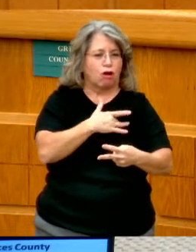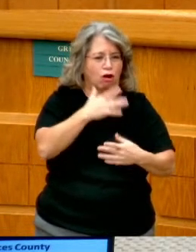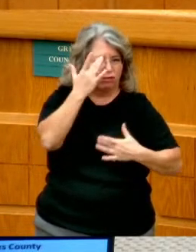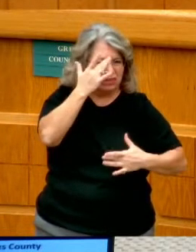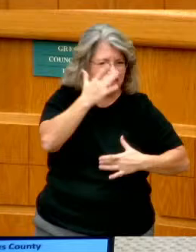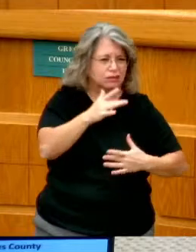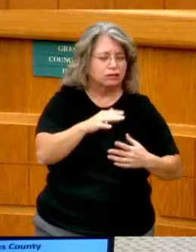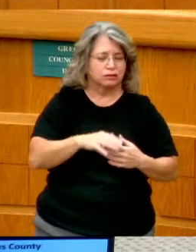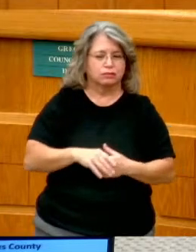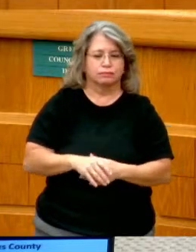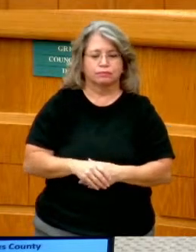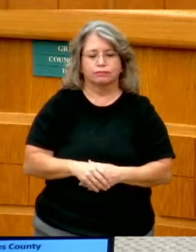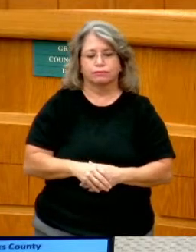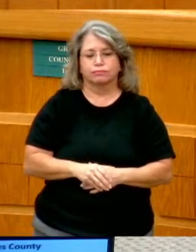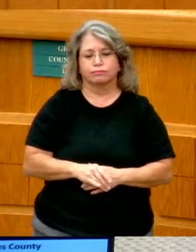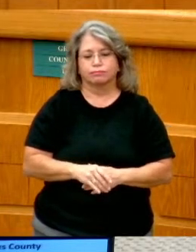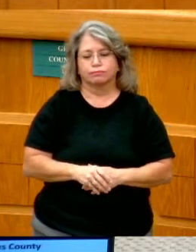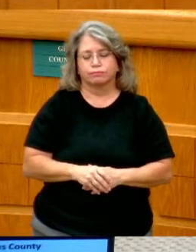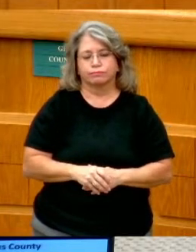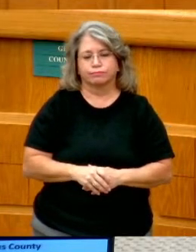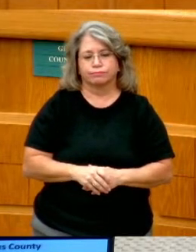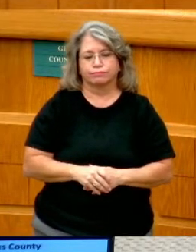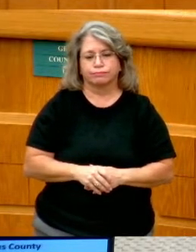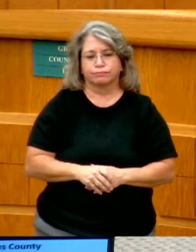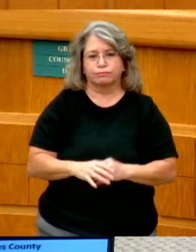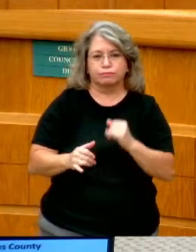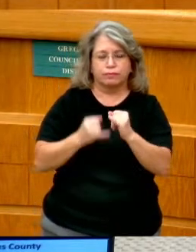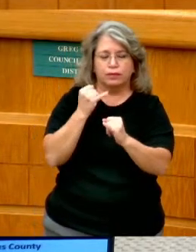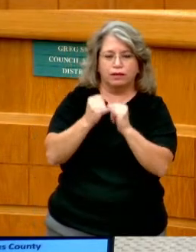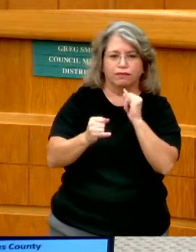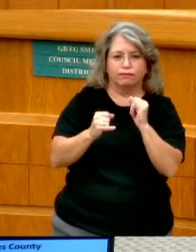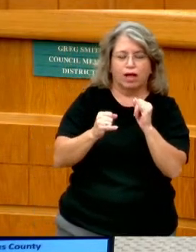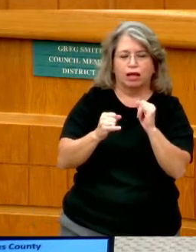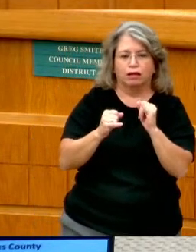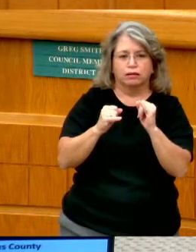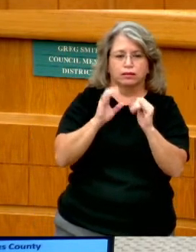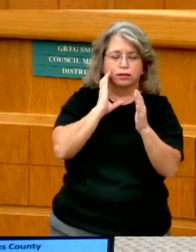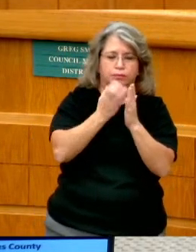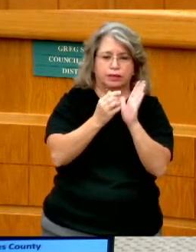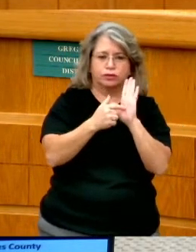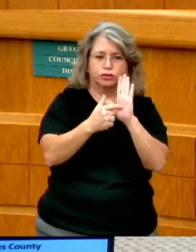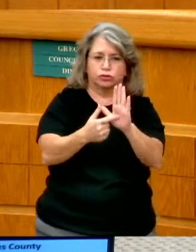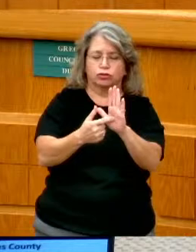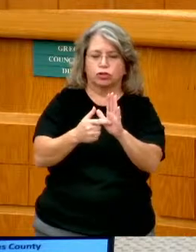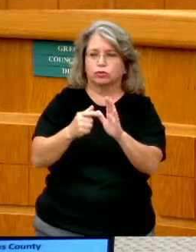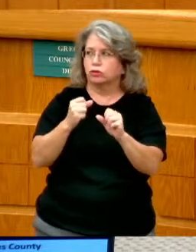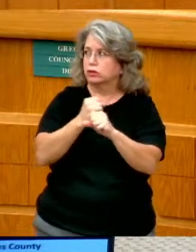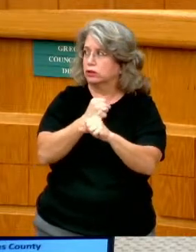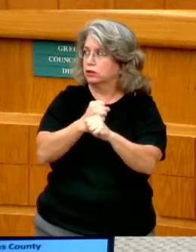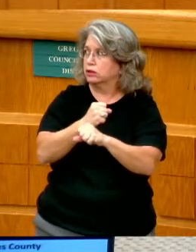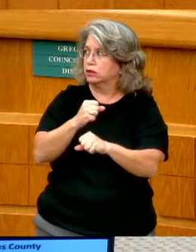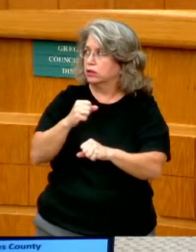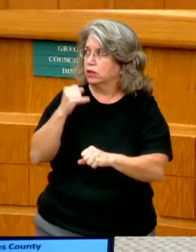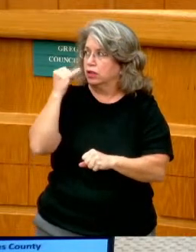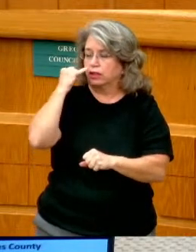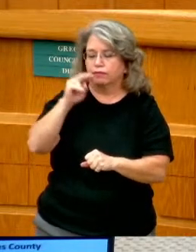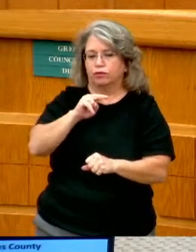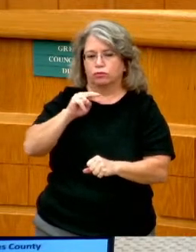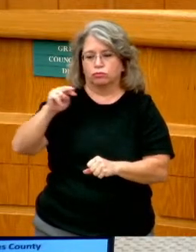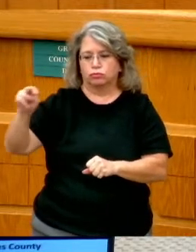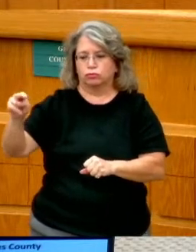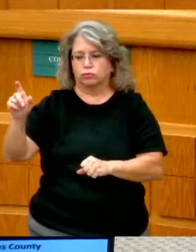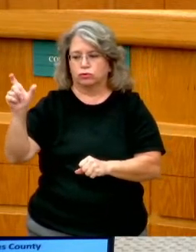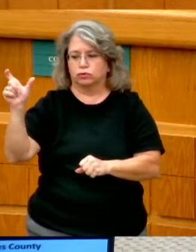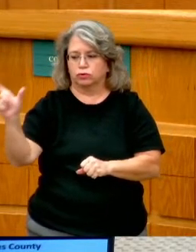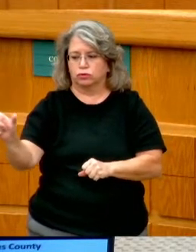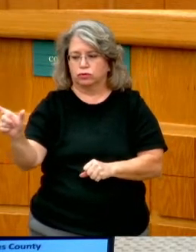please. This is the final slide on the statistics. If you look at the far right, and you kind of break that into